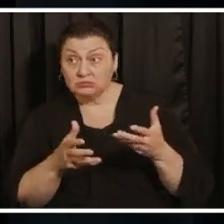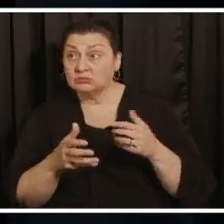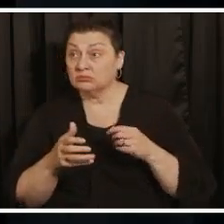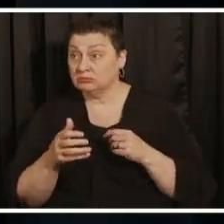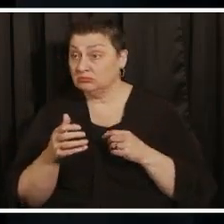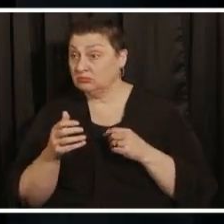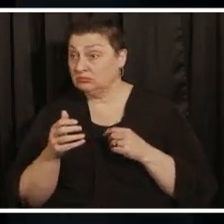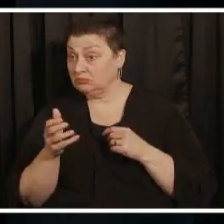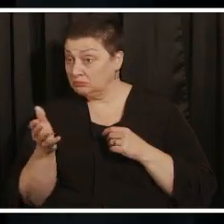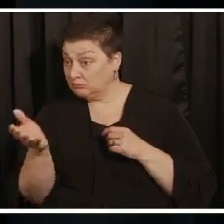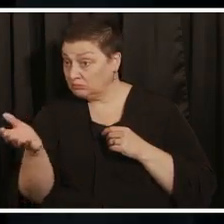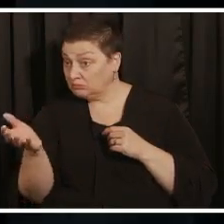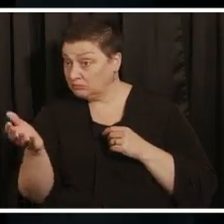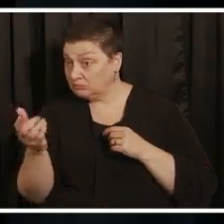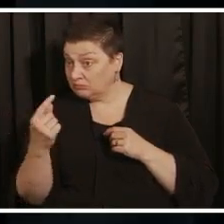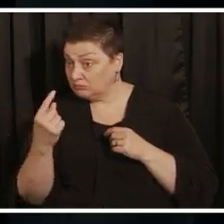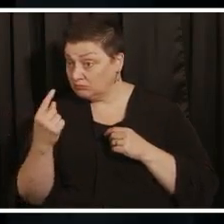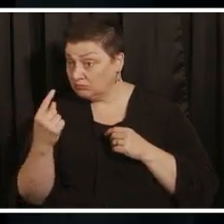Yes? Was there, what?